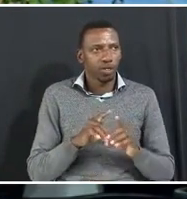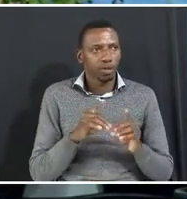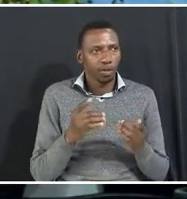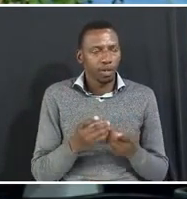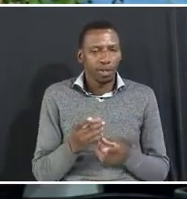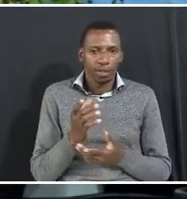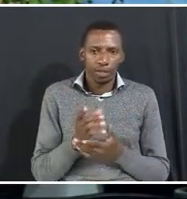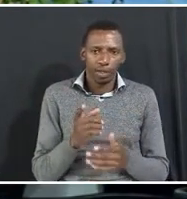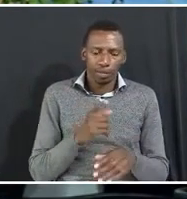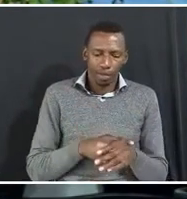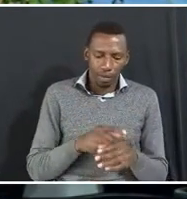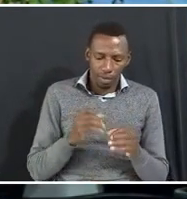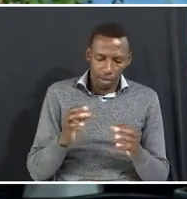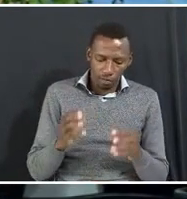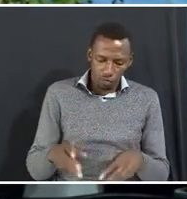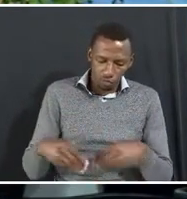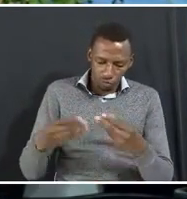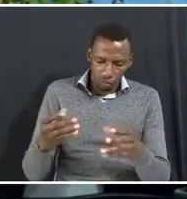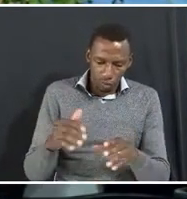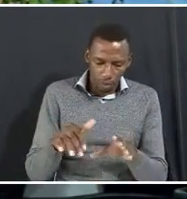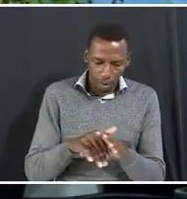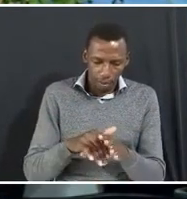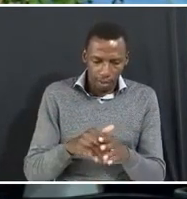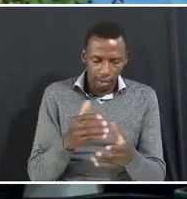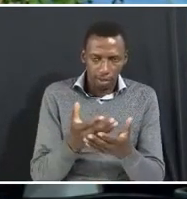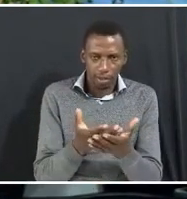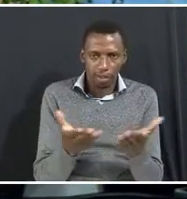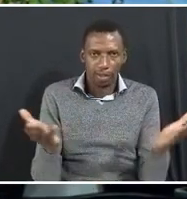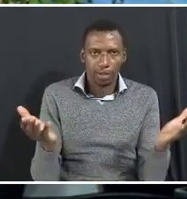Sometimes when we put it forward to the members,